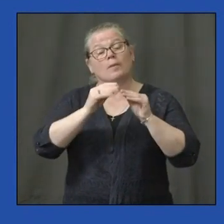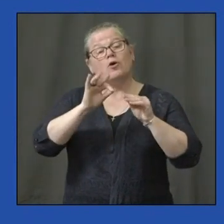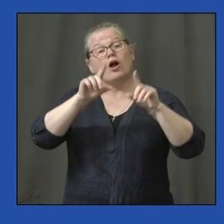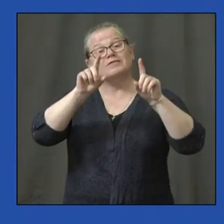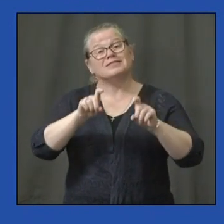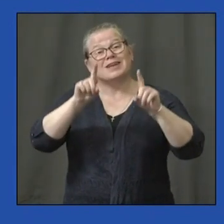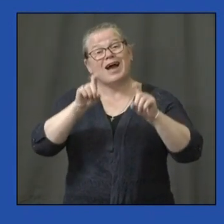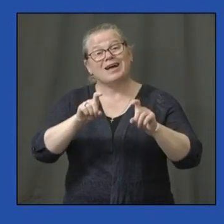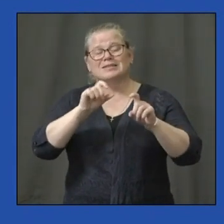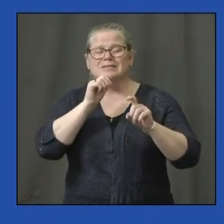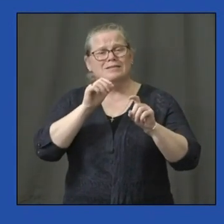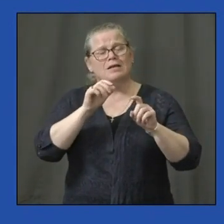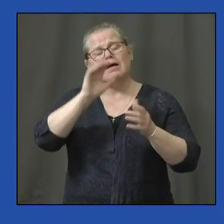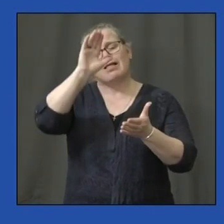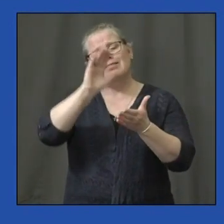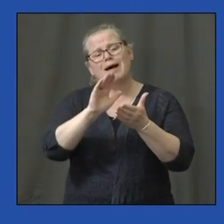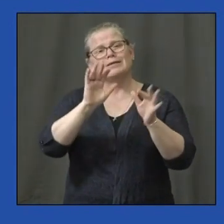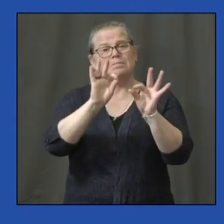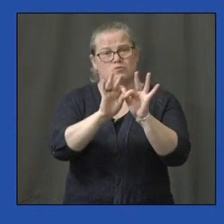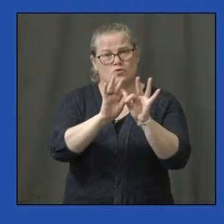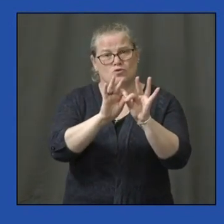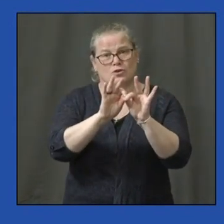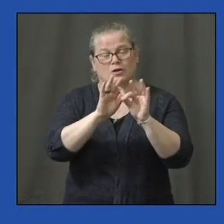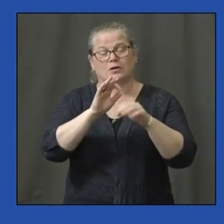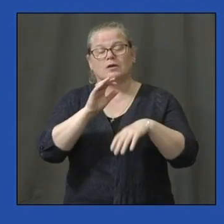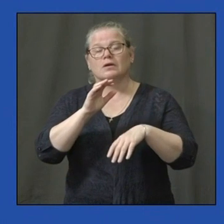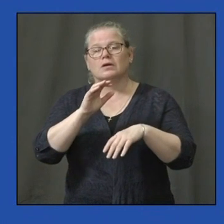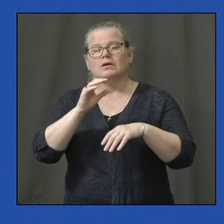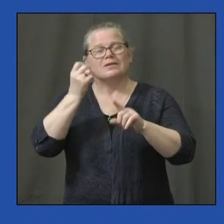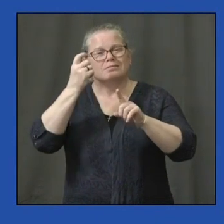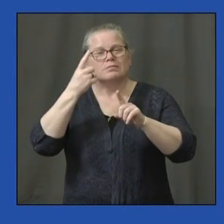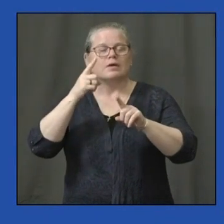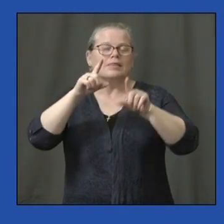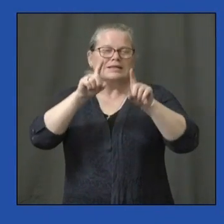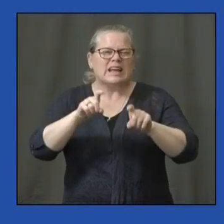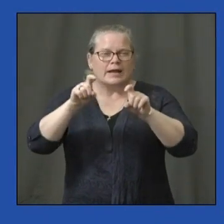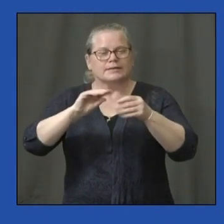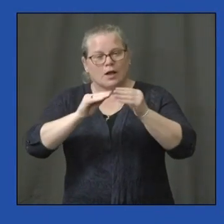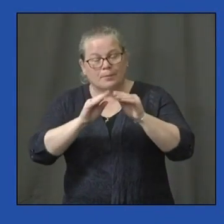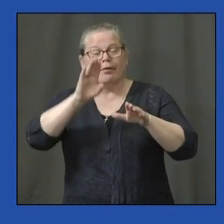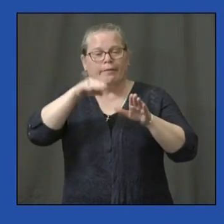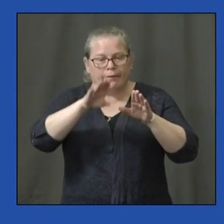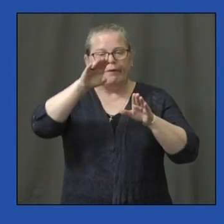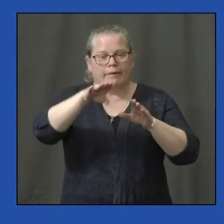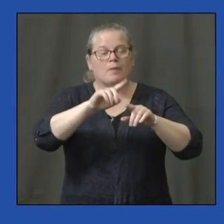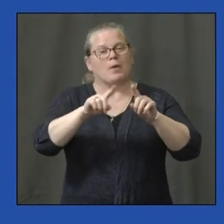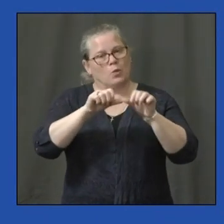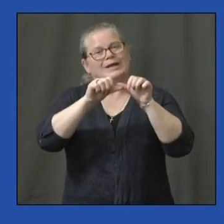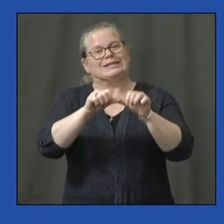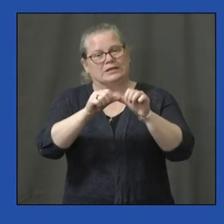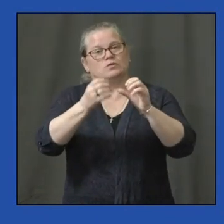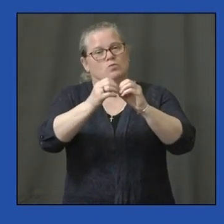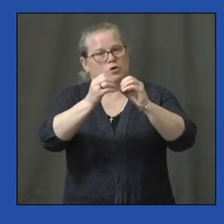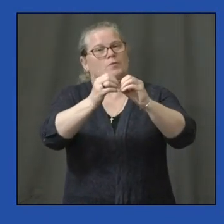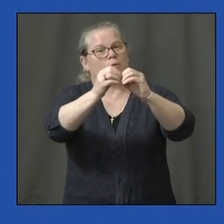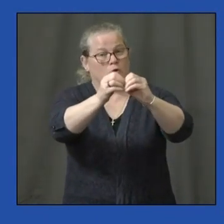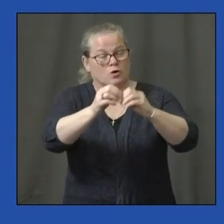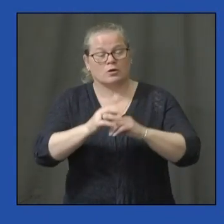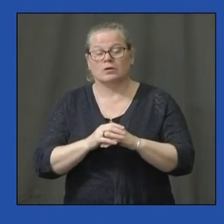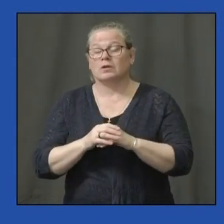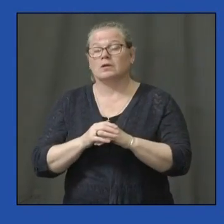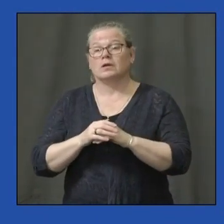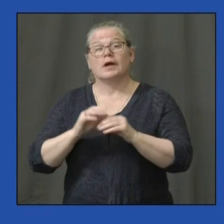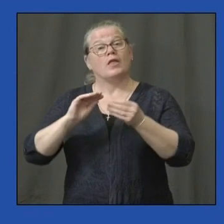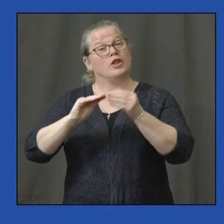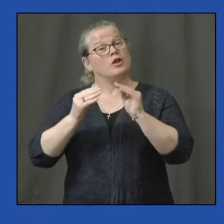by the number of tests. You see our testing bounces around a little bit, but continues to ramp up. I think the numbers